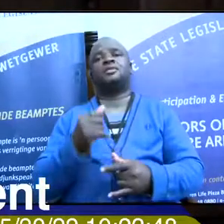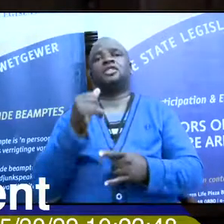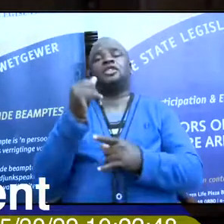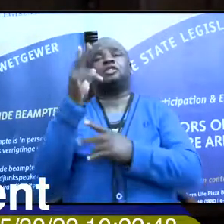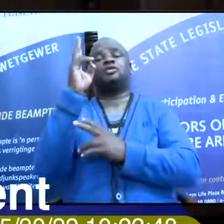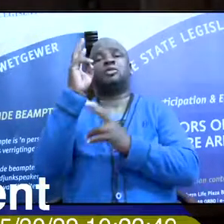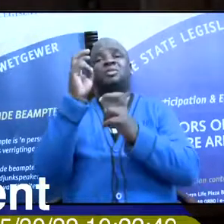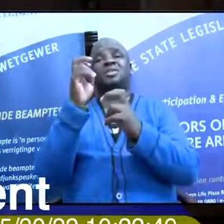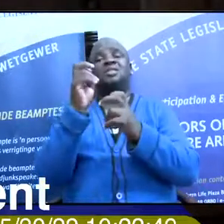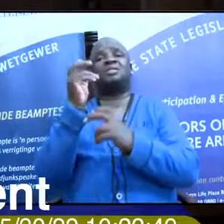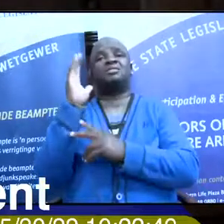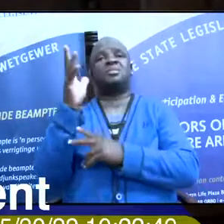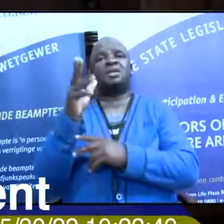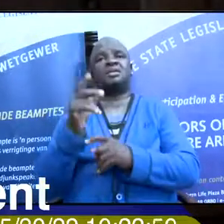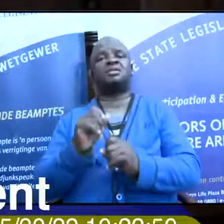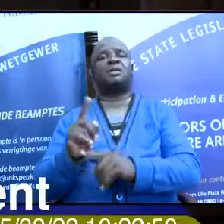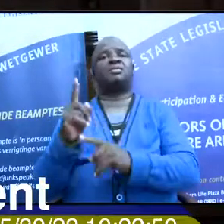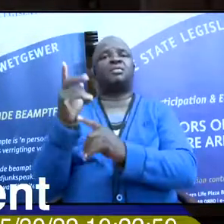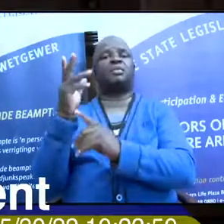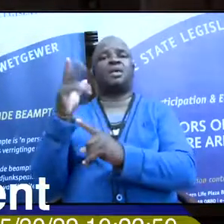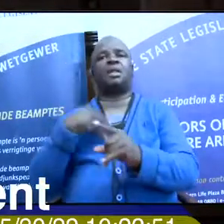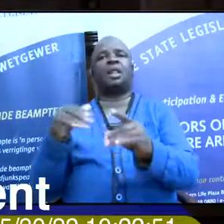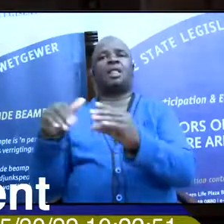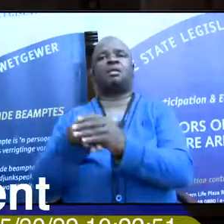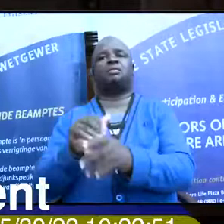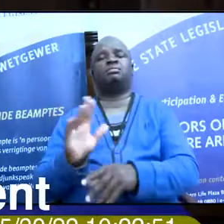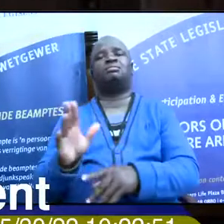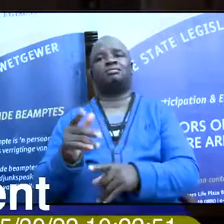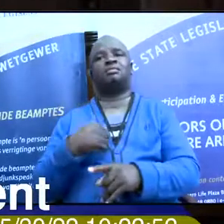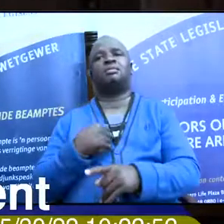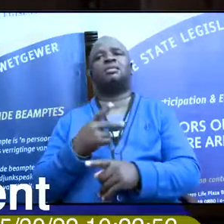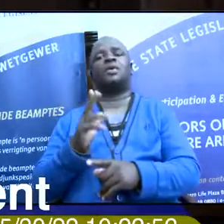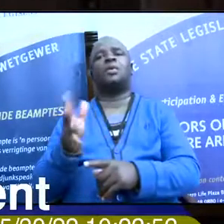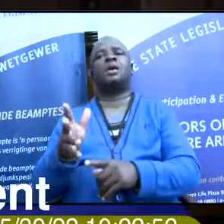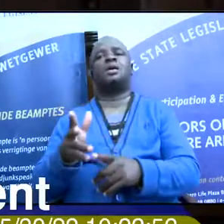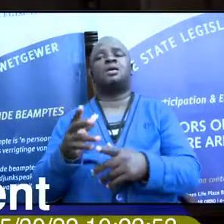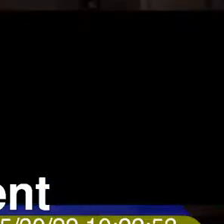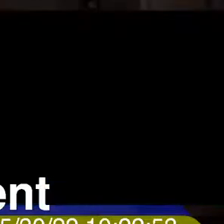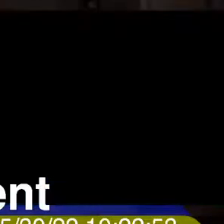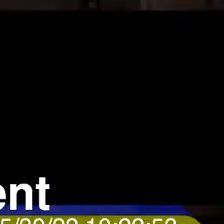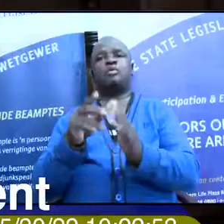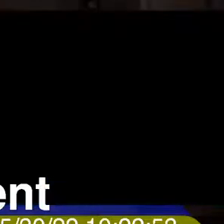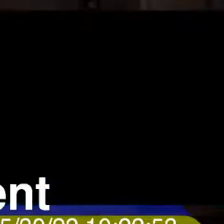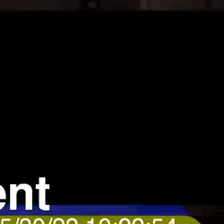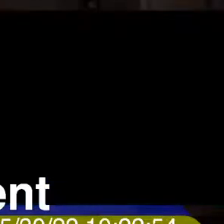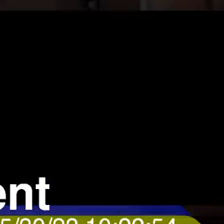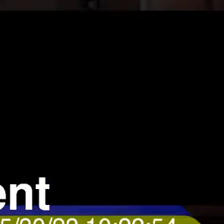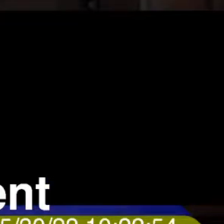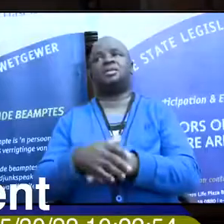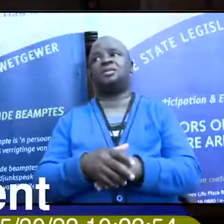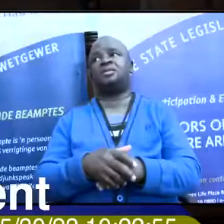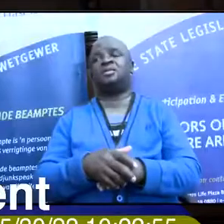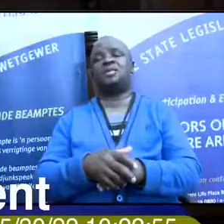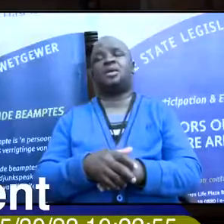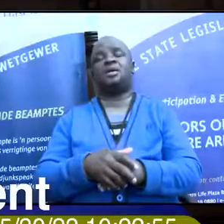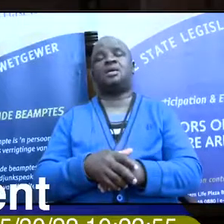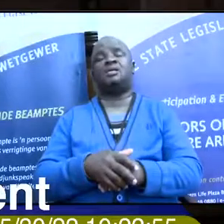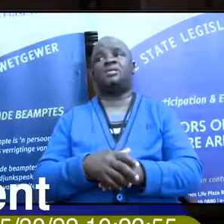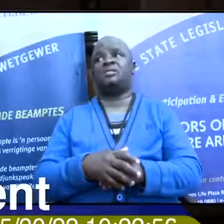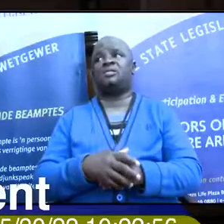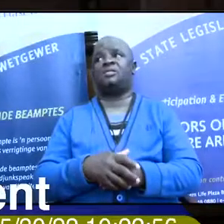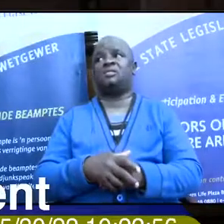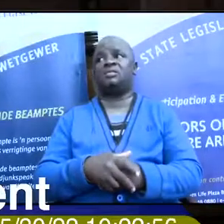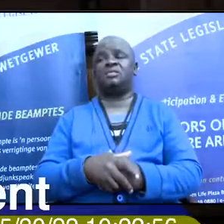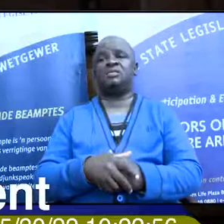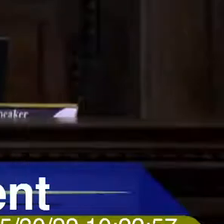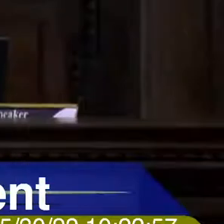also to the program i will be doing the program outline a little bit later just to ensure that we are going to have